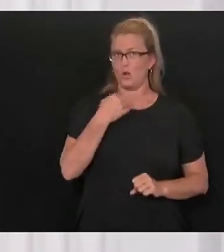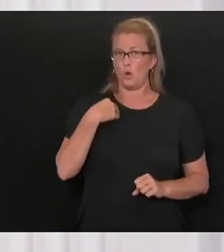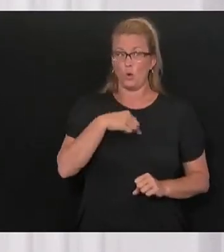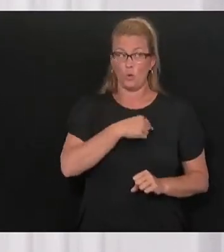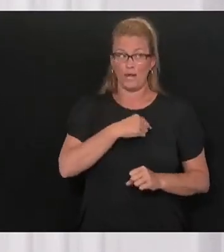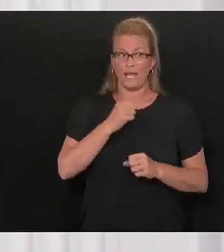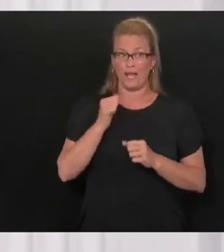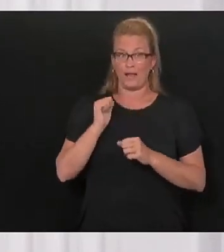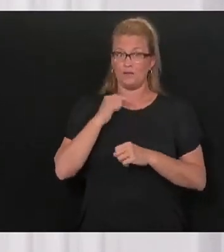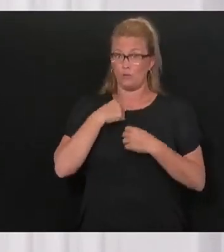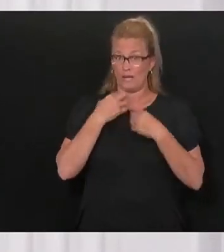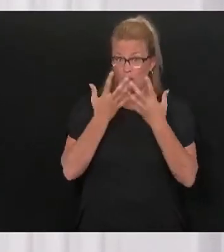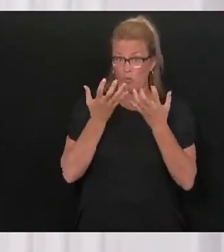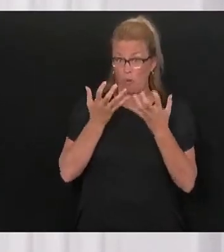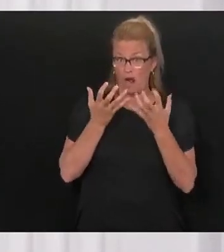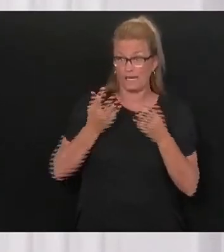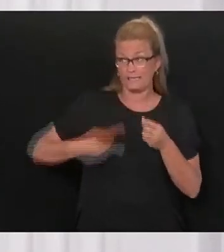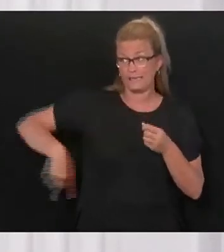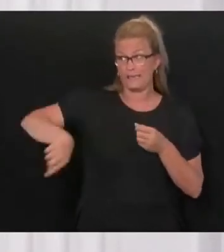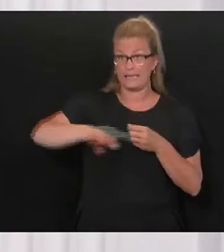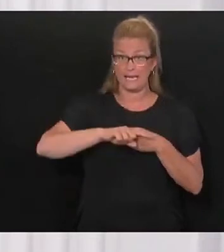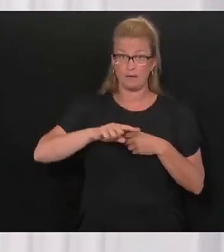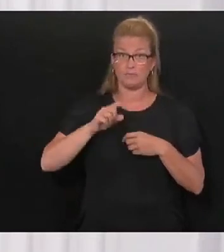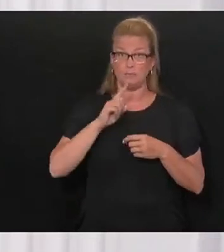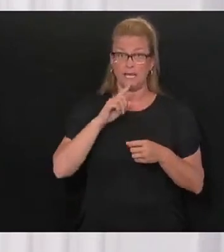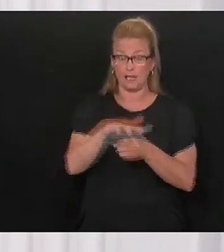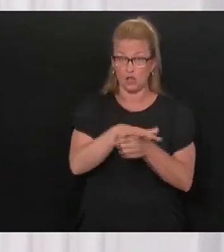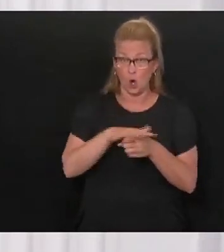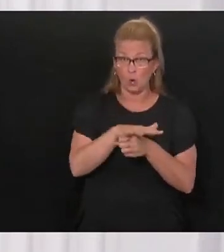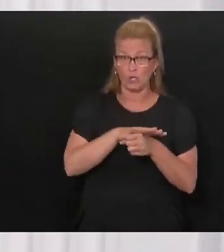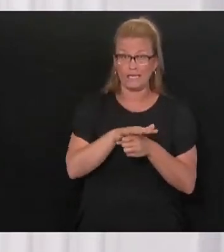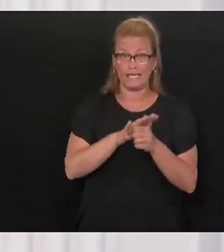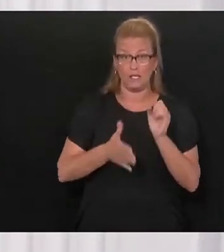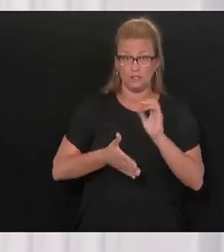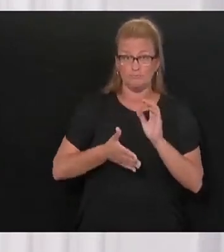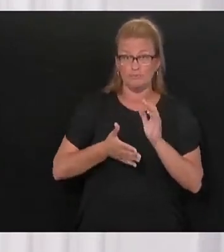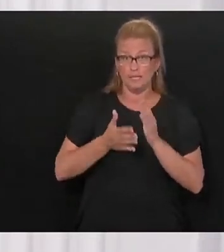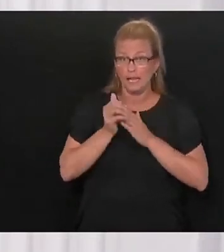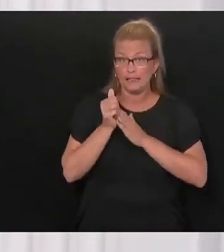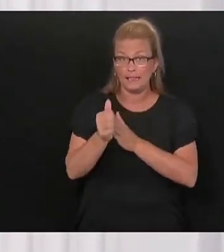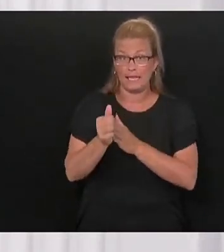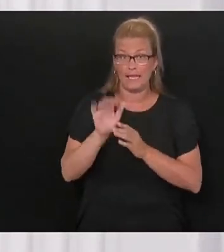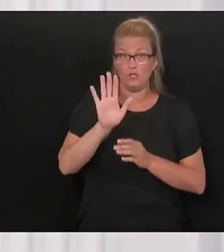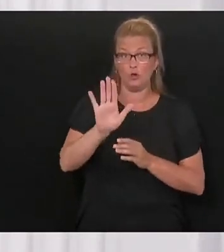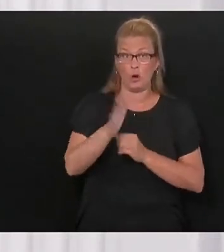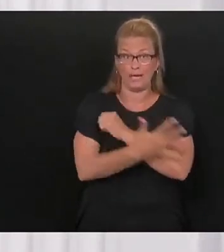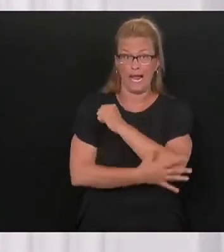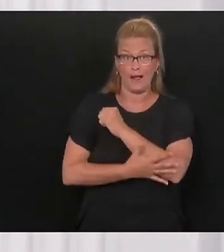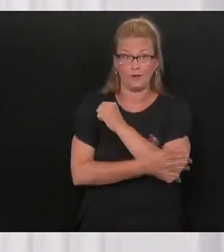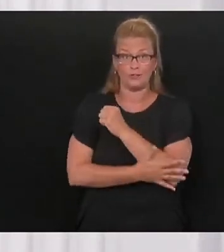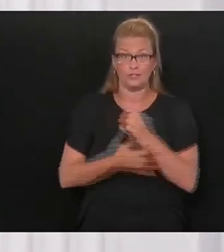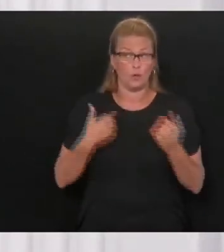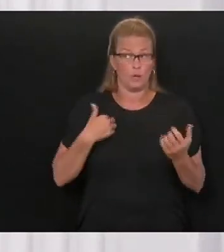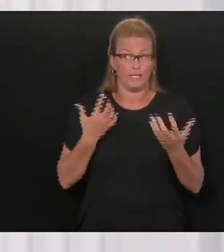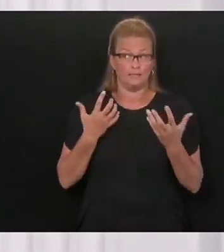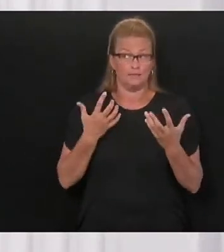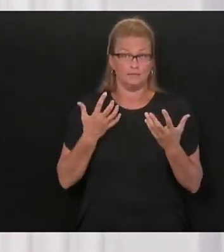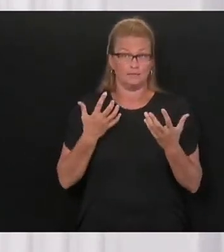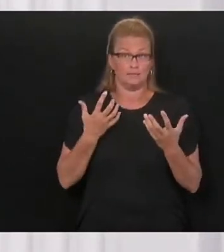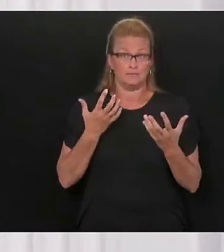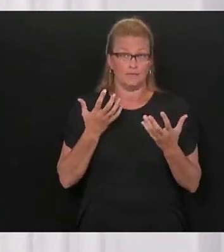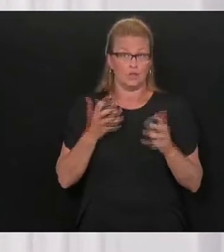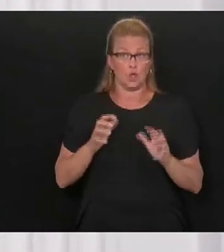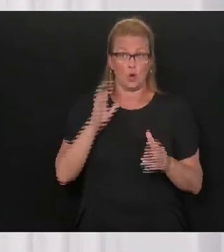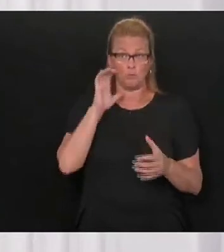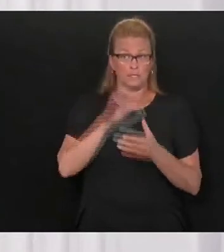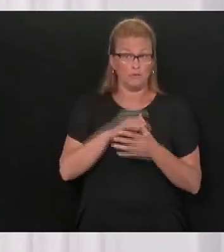on our guidance. We want it to be locally driven, local decisions. And we don't believe, we actually support those